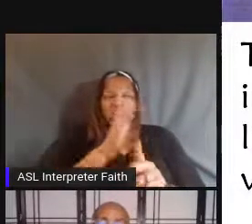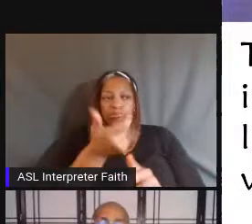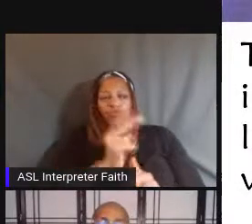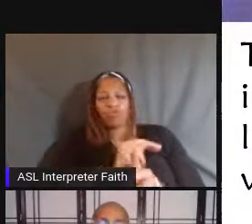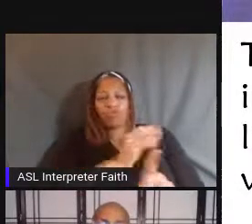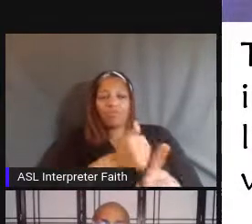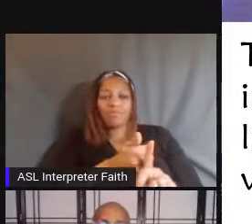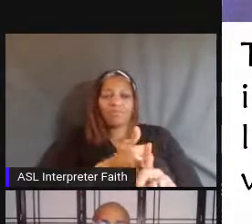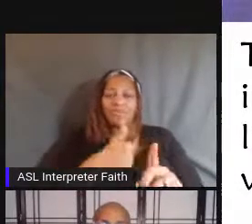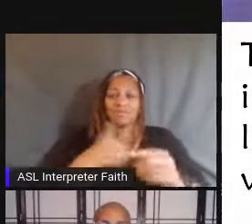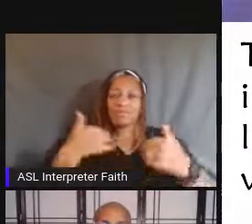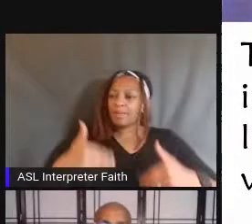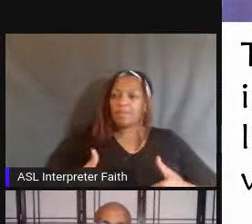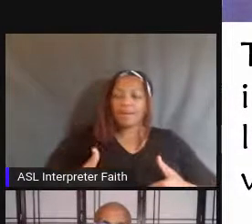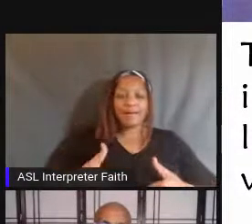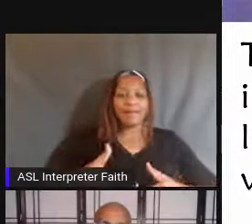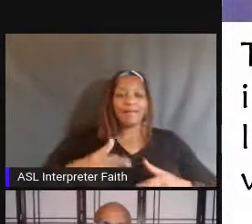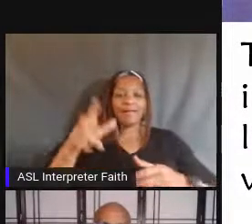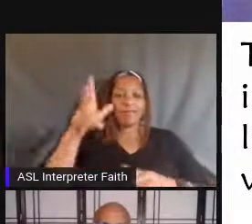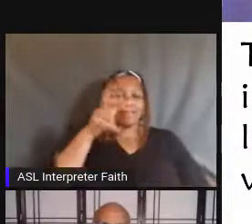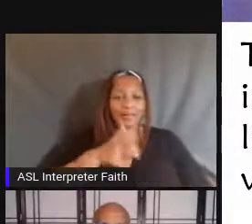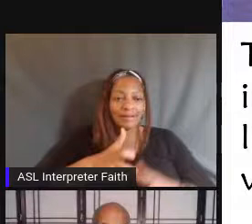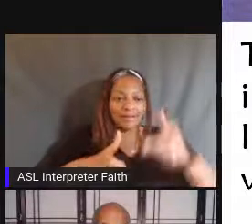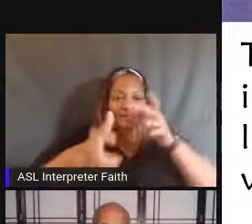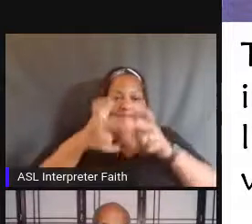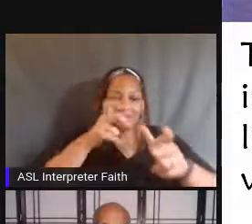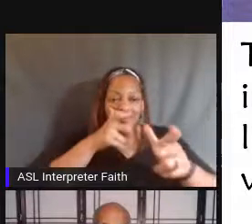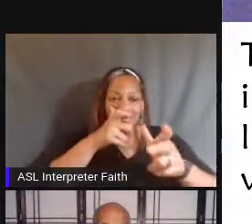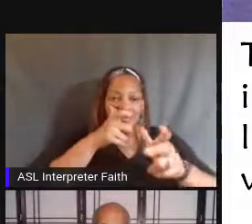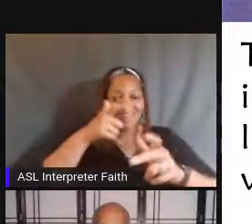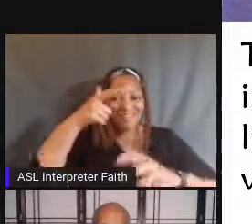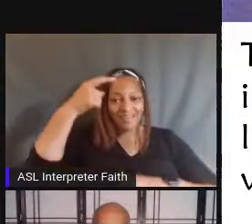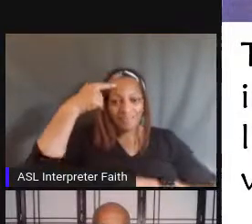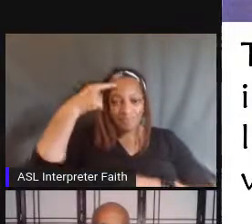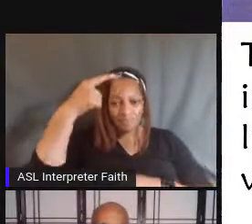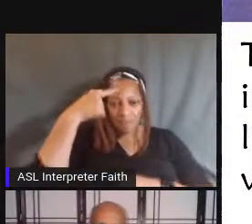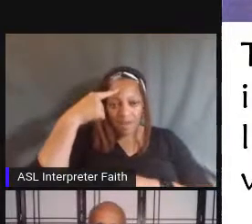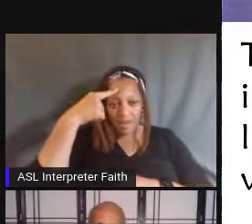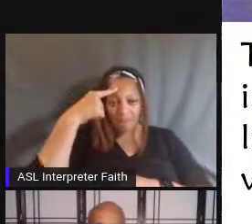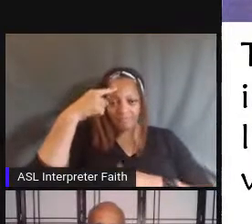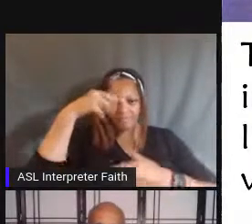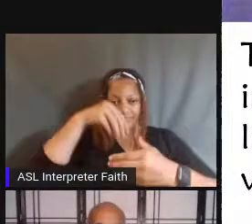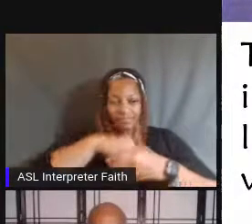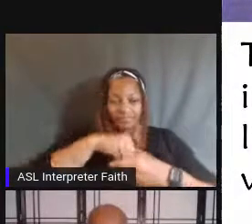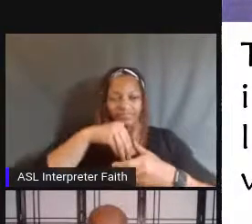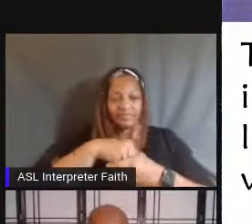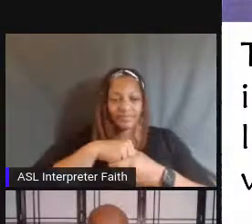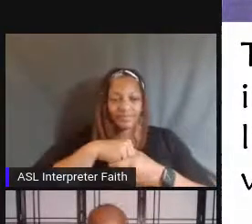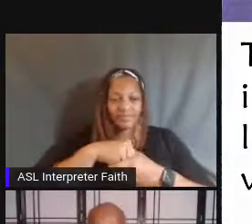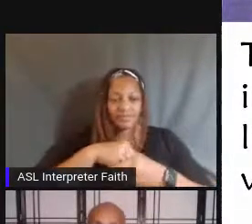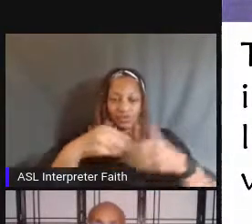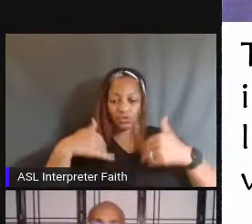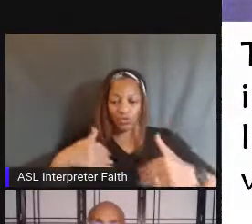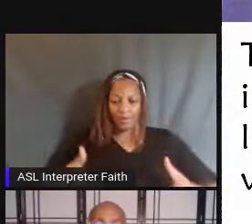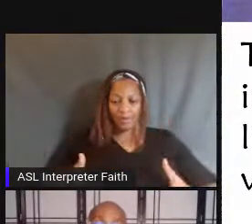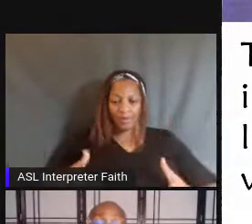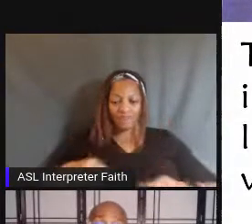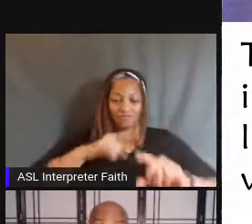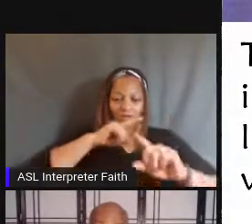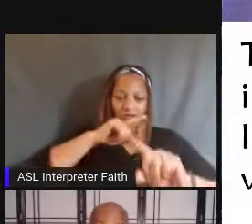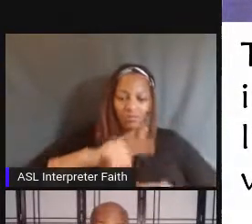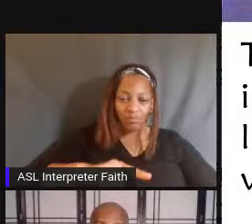body listens to the consciousness, the mind, the paradigms, and the body is going to